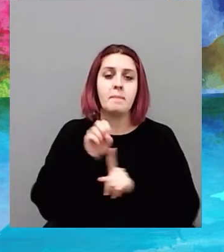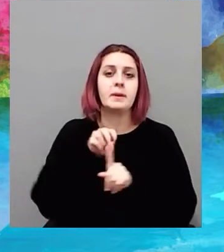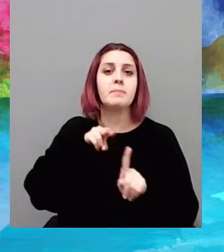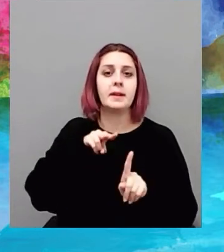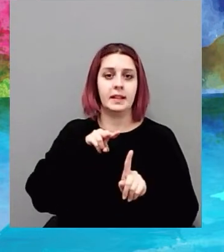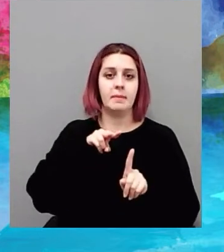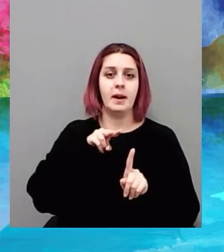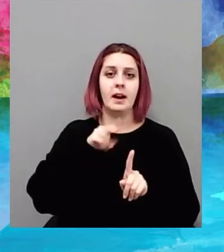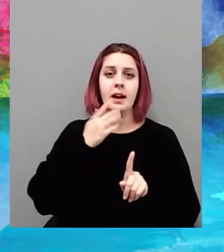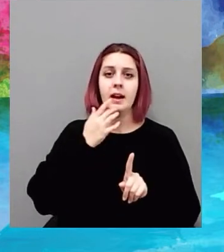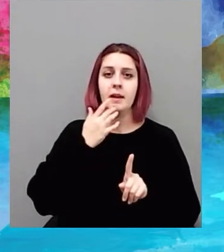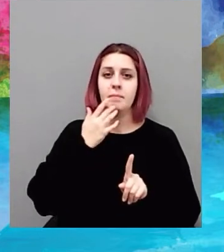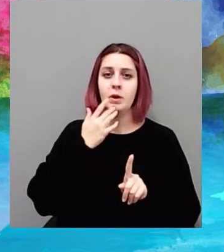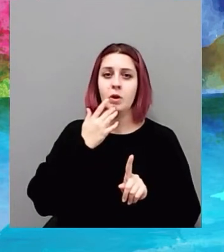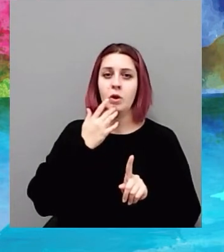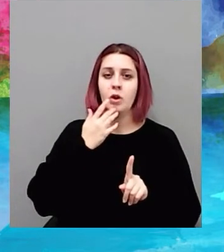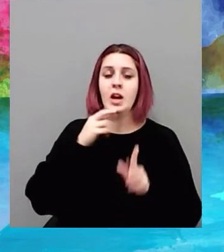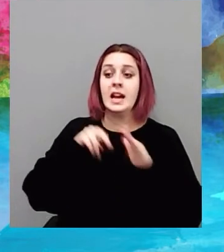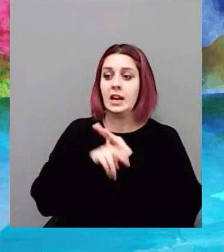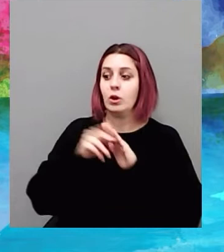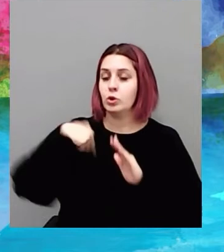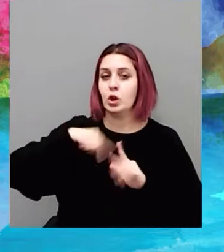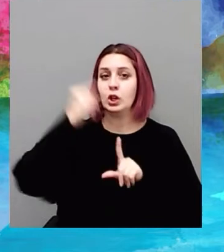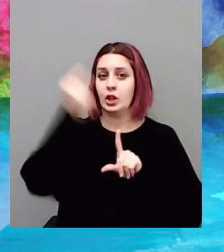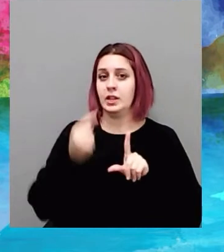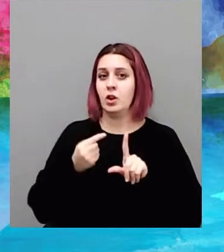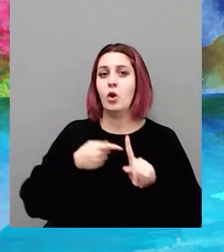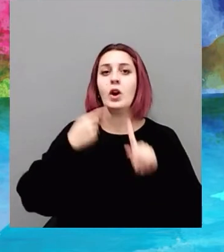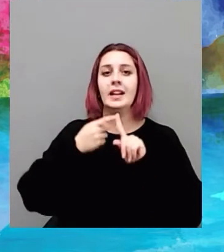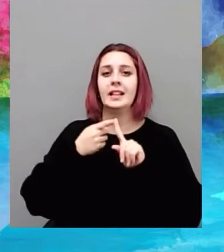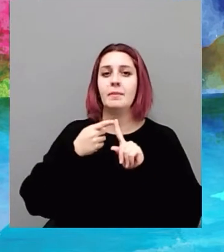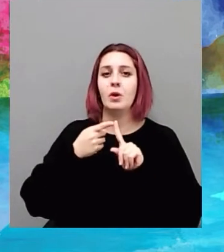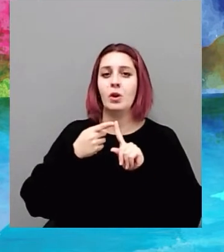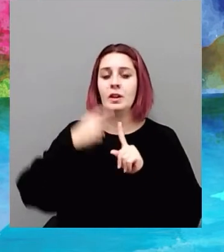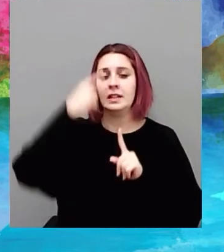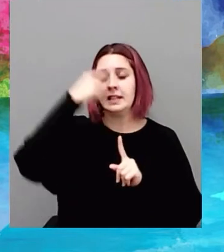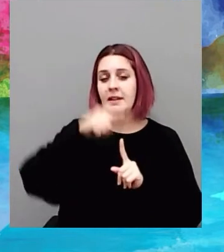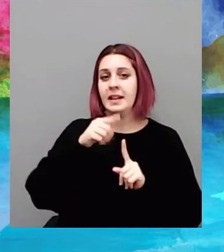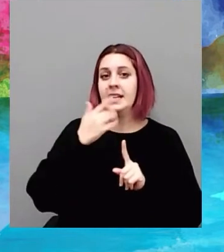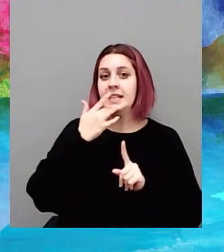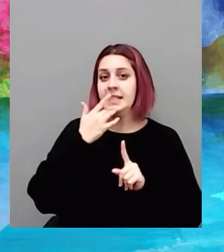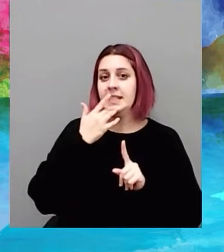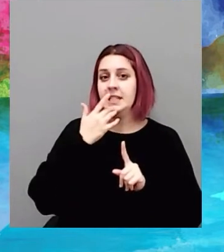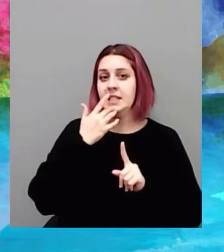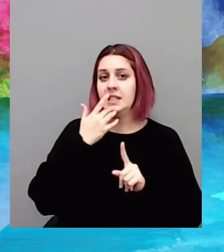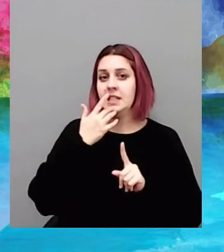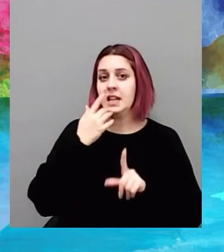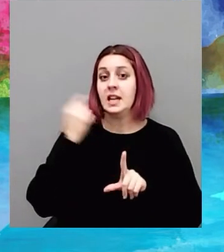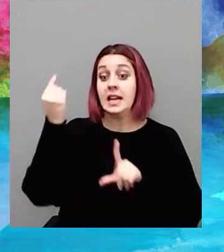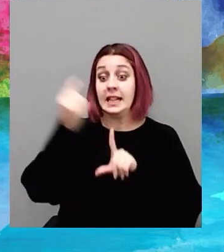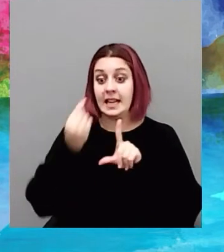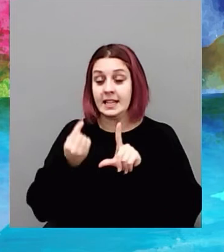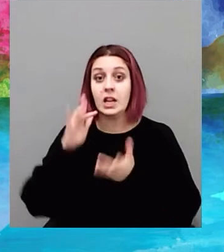cómo entienden la ciudad y los recursos que estamos To see how they understand the city and the different resources available to them, to see